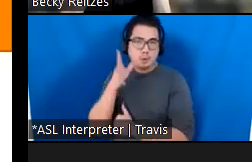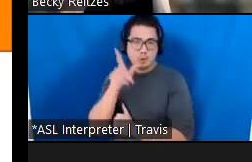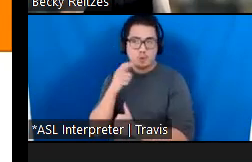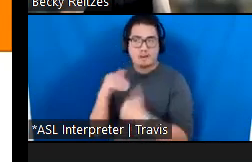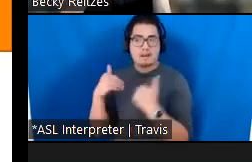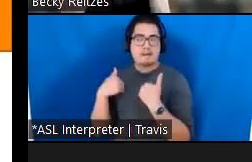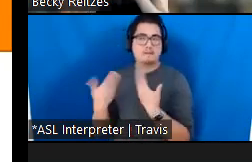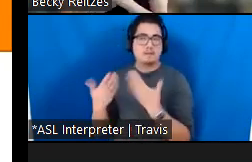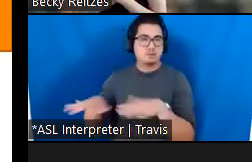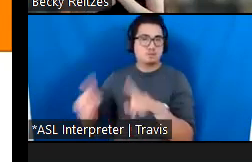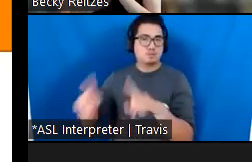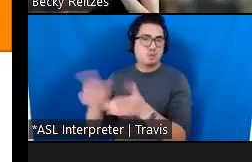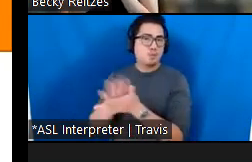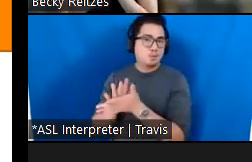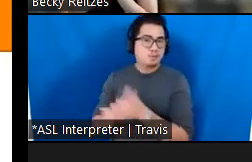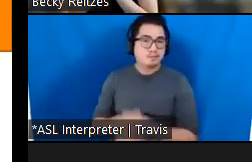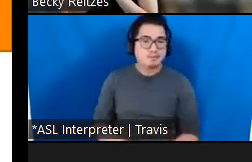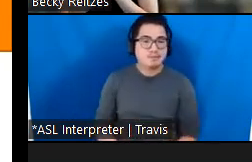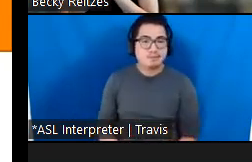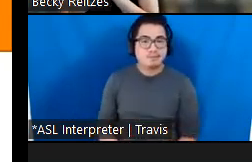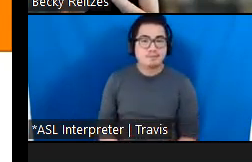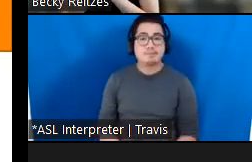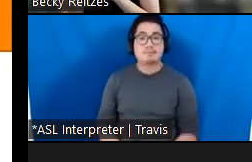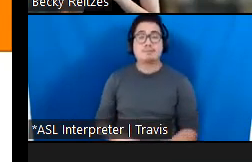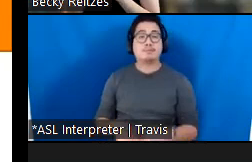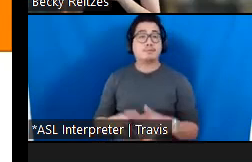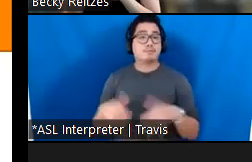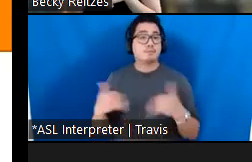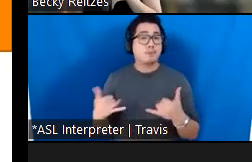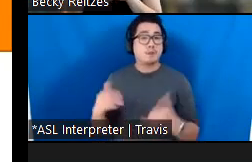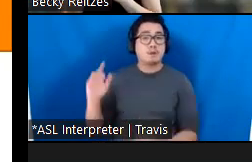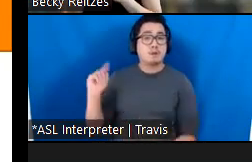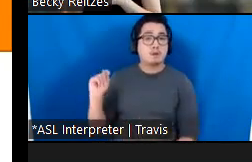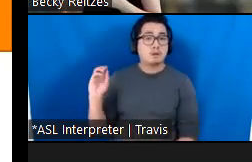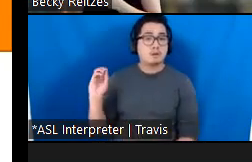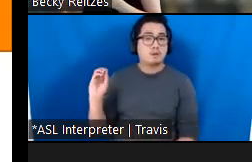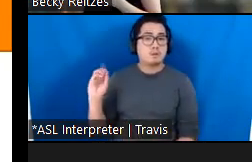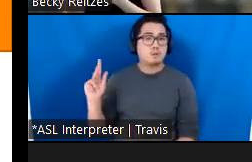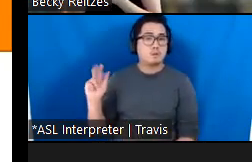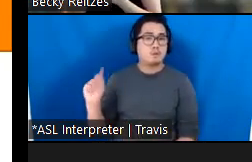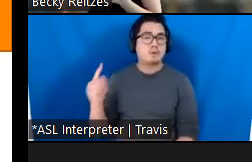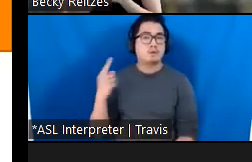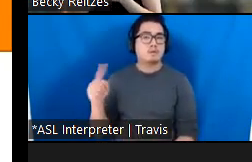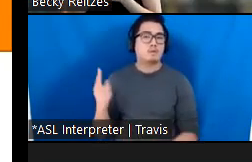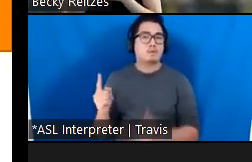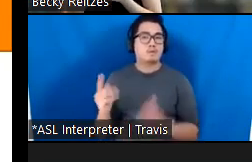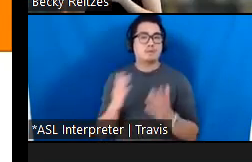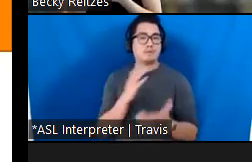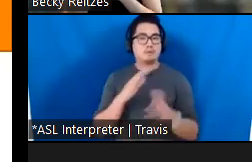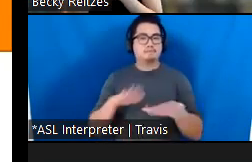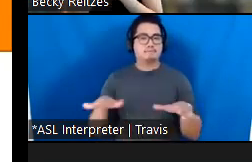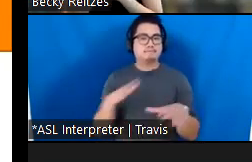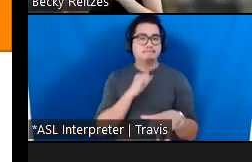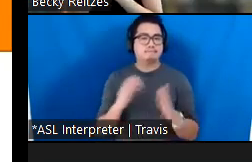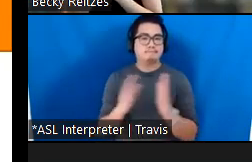The toolkit currently for children who are 6 months to 5 years is currently in